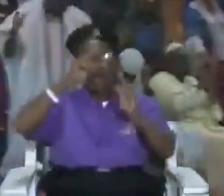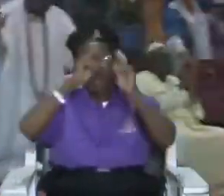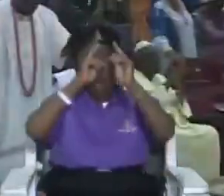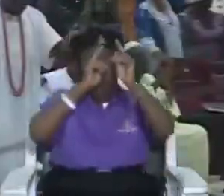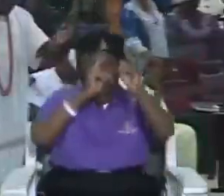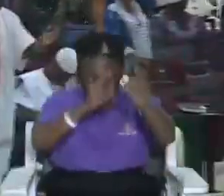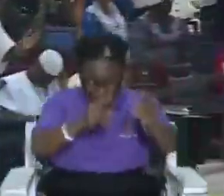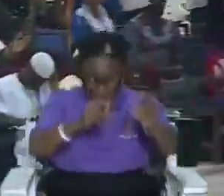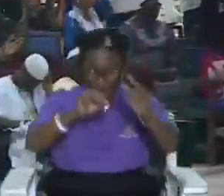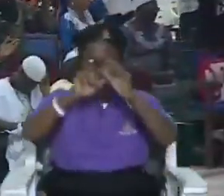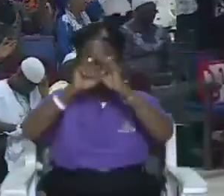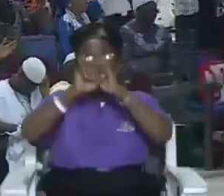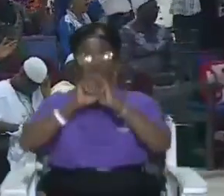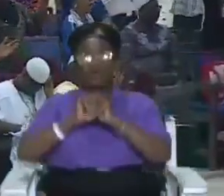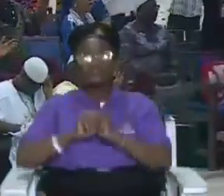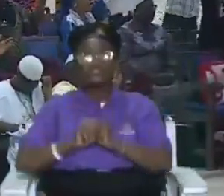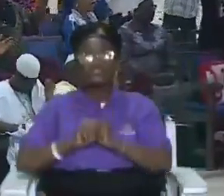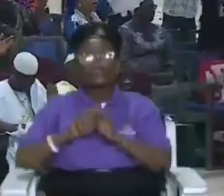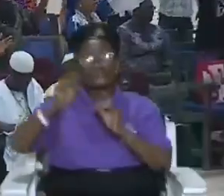Worship him.